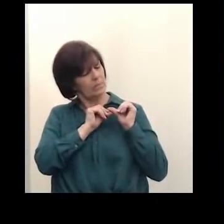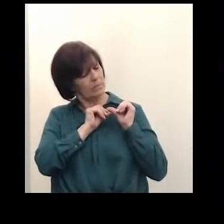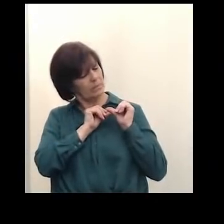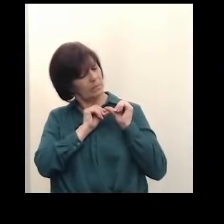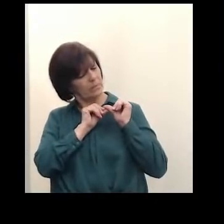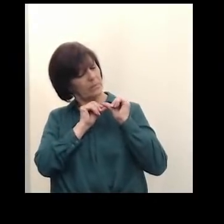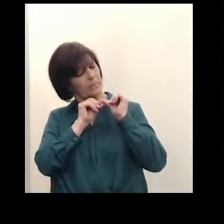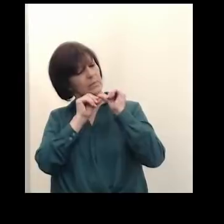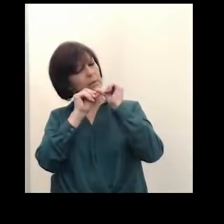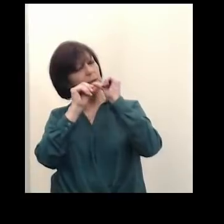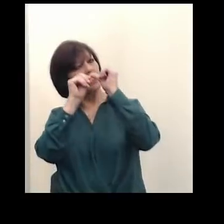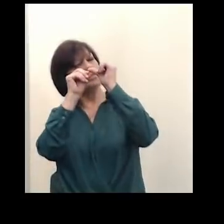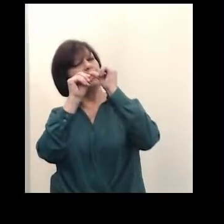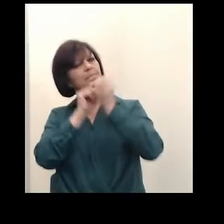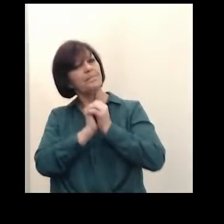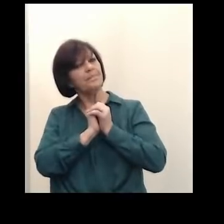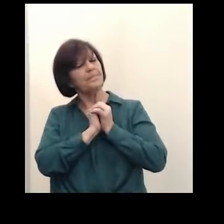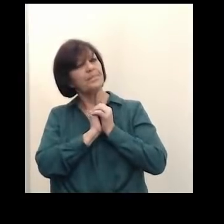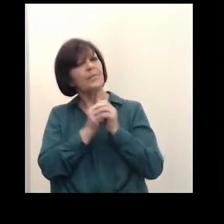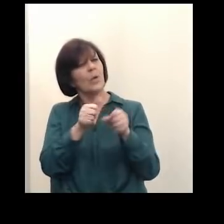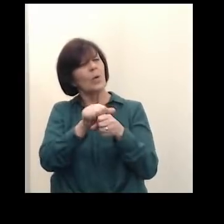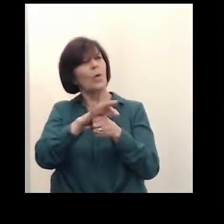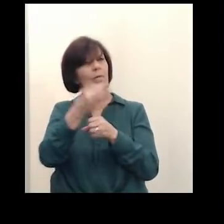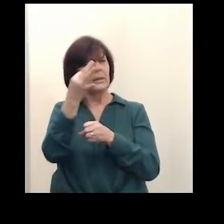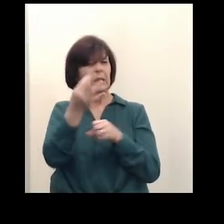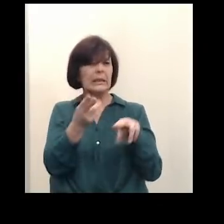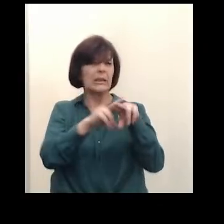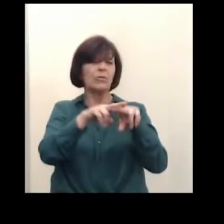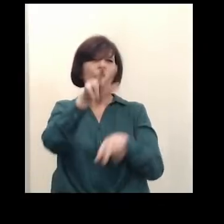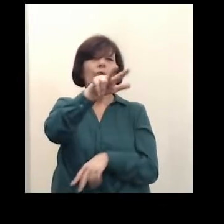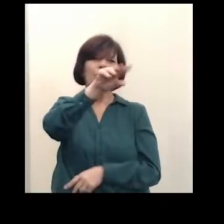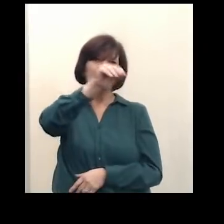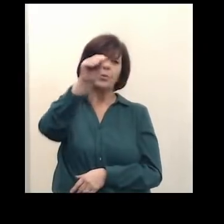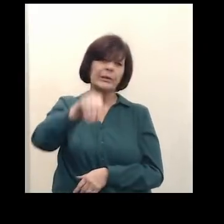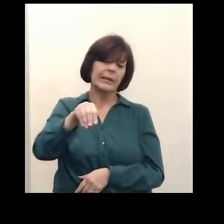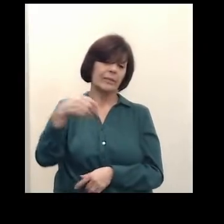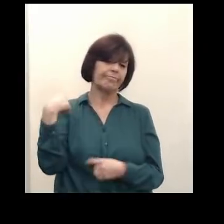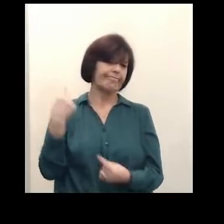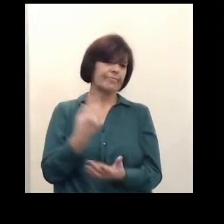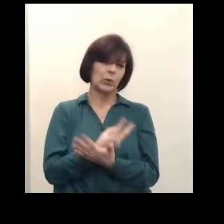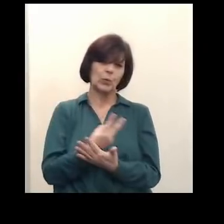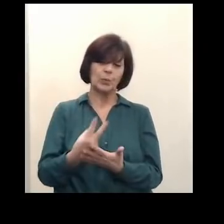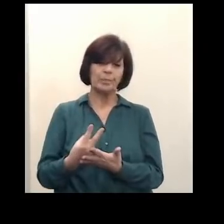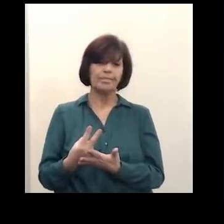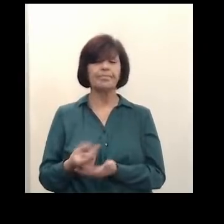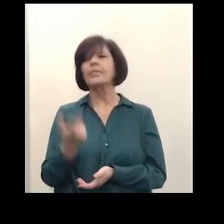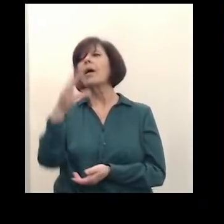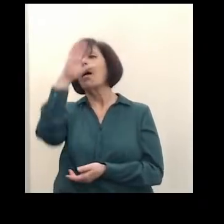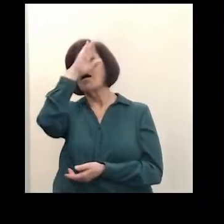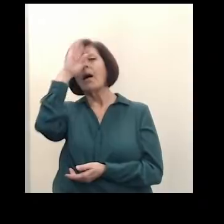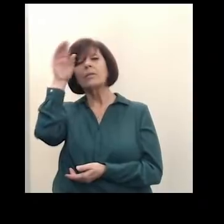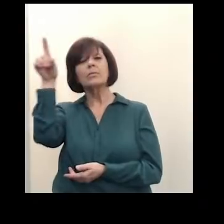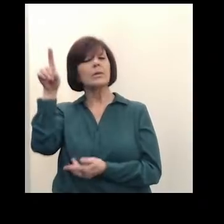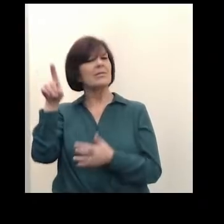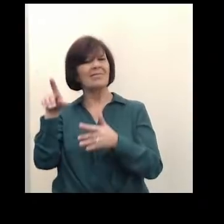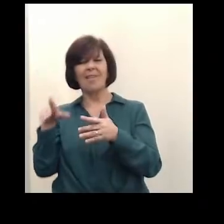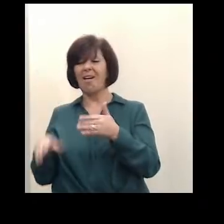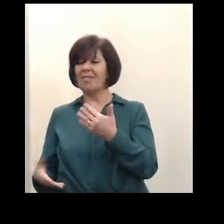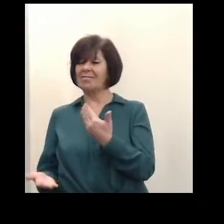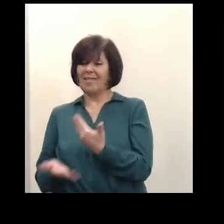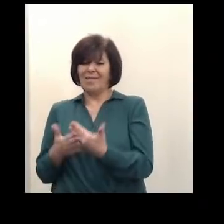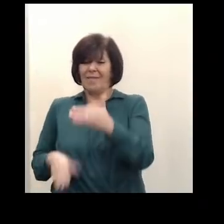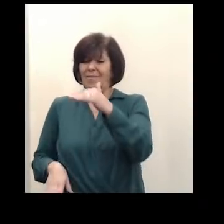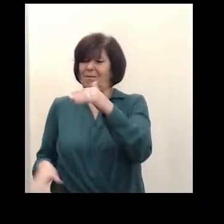upwards. COVID-19 patients increased 33% during the past 2 weeks. The hospitals are at or near capacity. I know ECMC's at